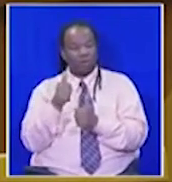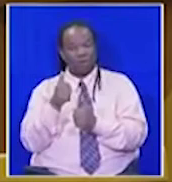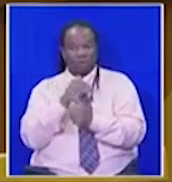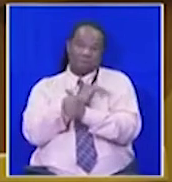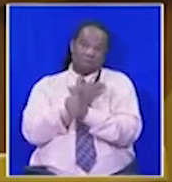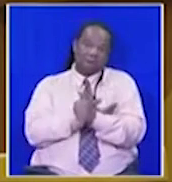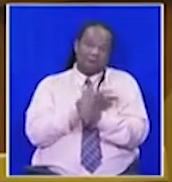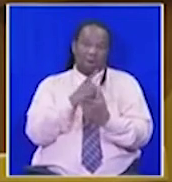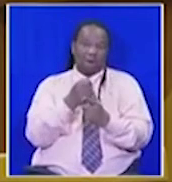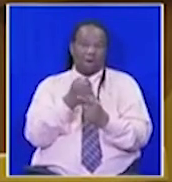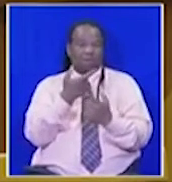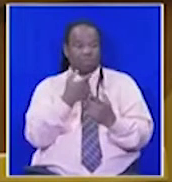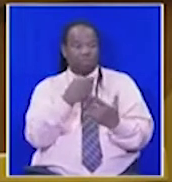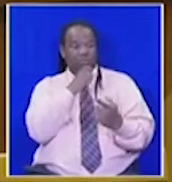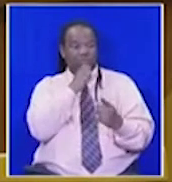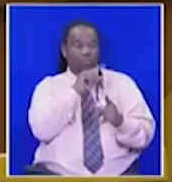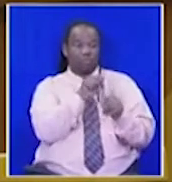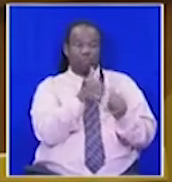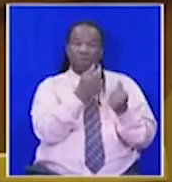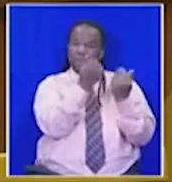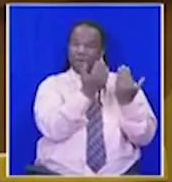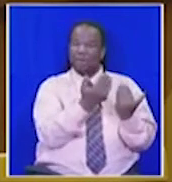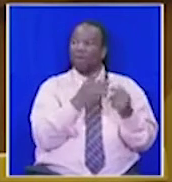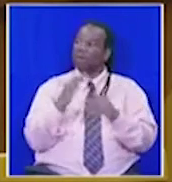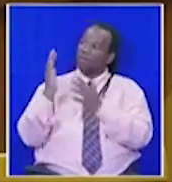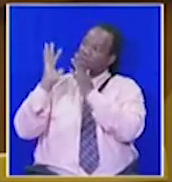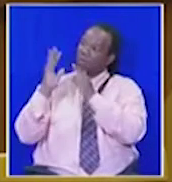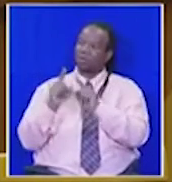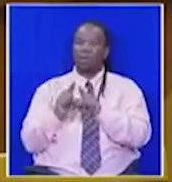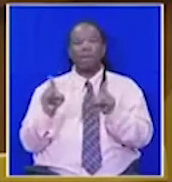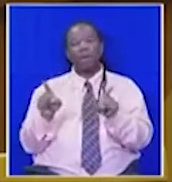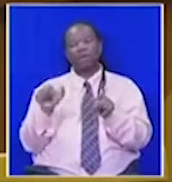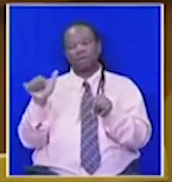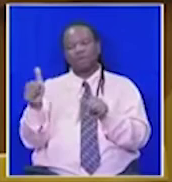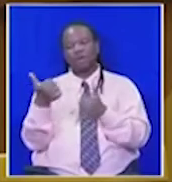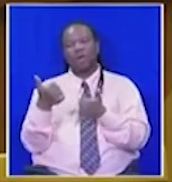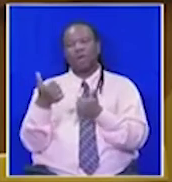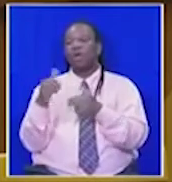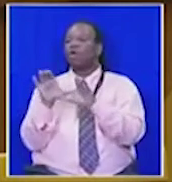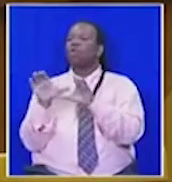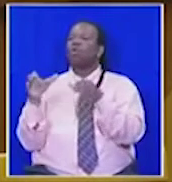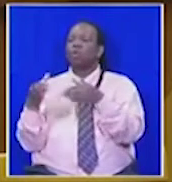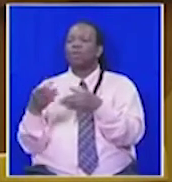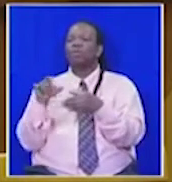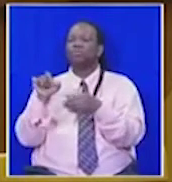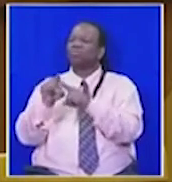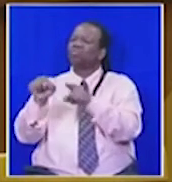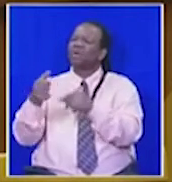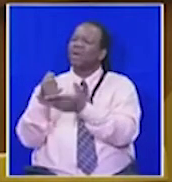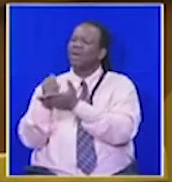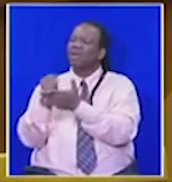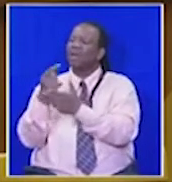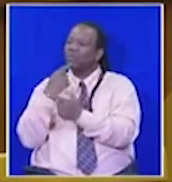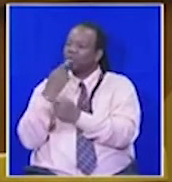him on that. But in terms of what the committee seems to be reporting, he should have taken the committee into confidence much earlier